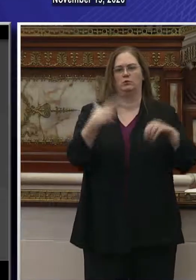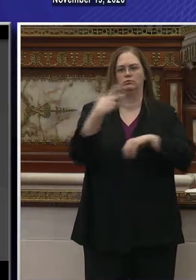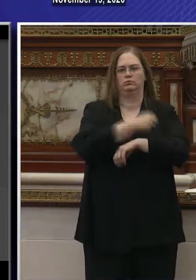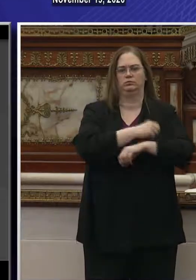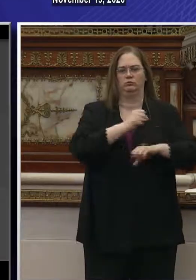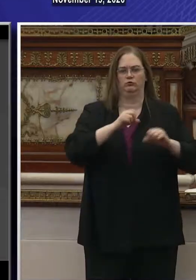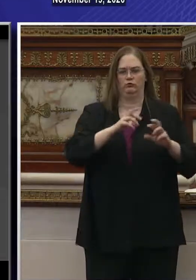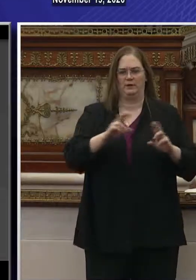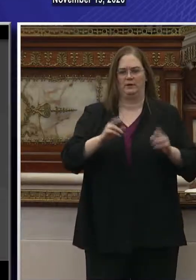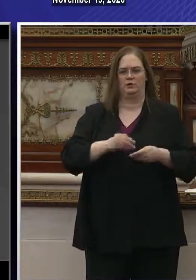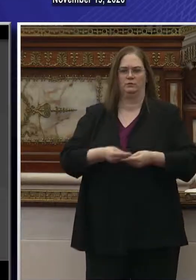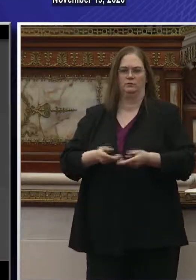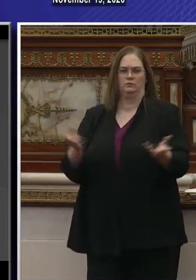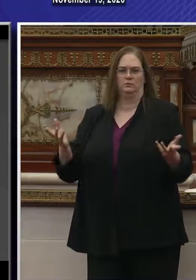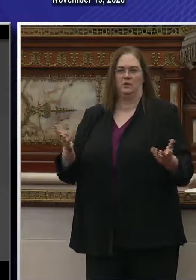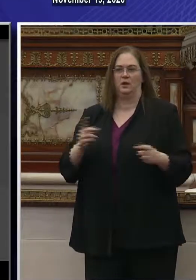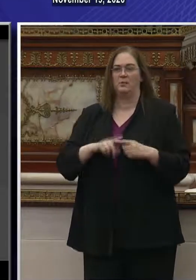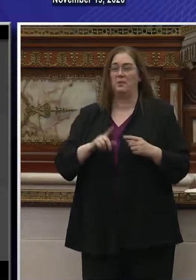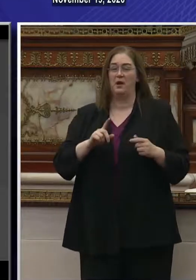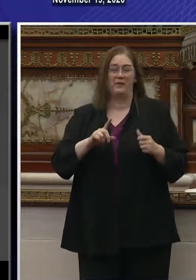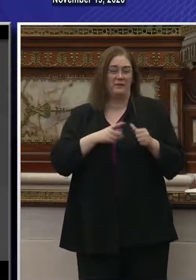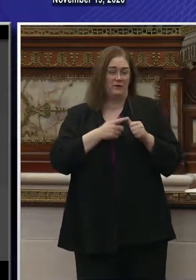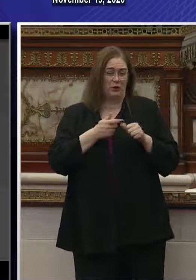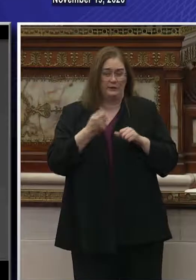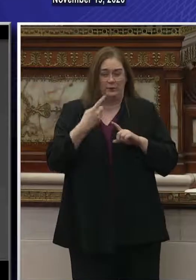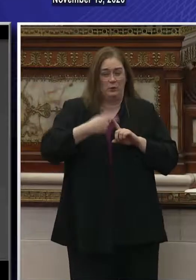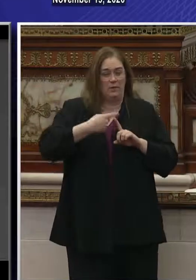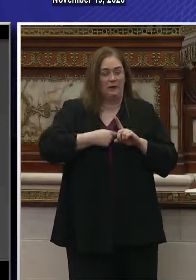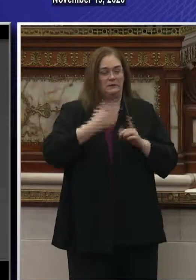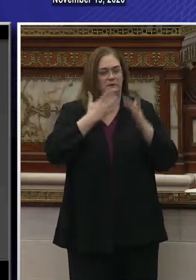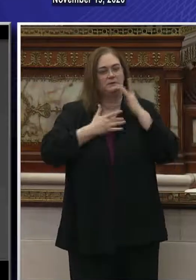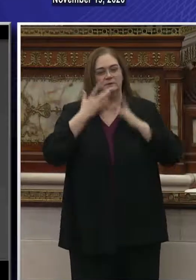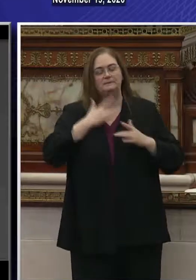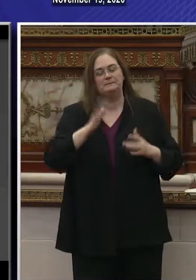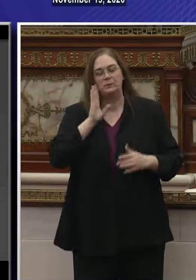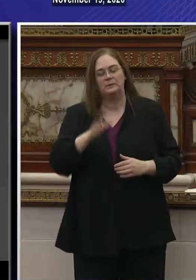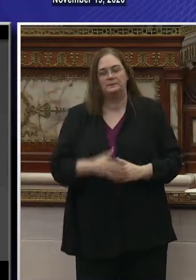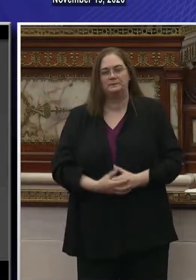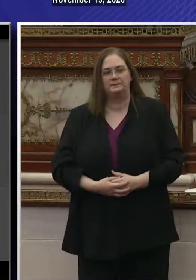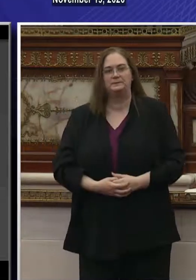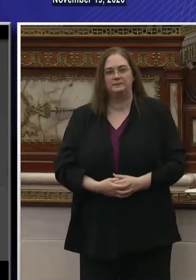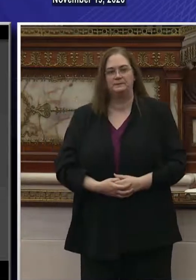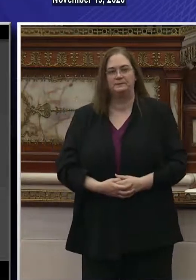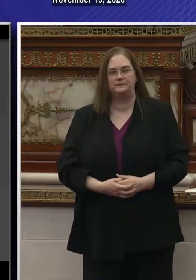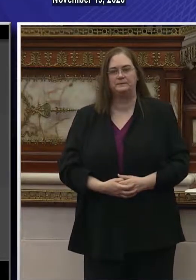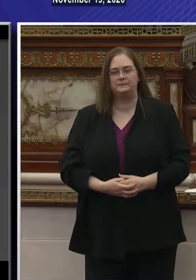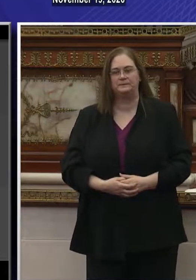entire population. But those first few months are going to be tough.